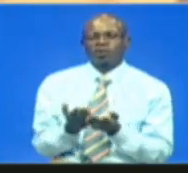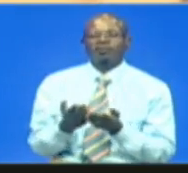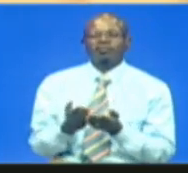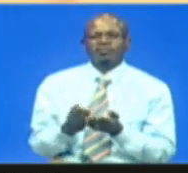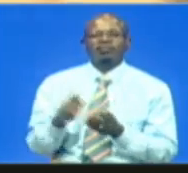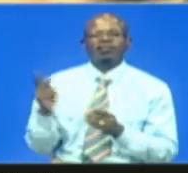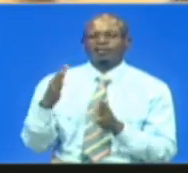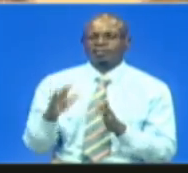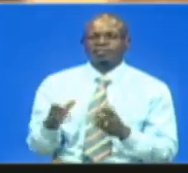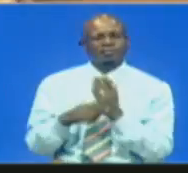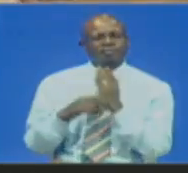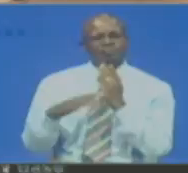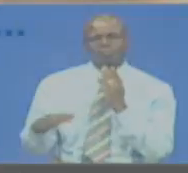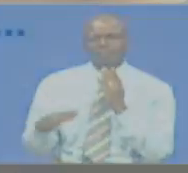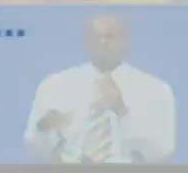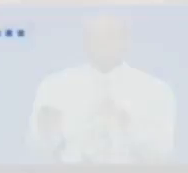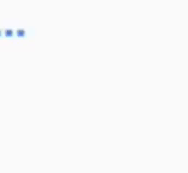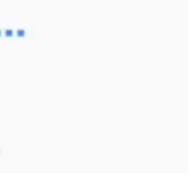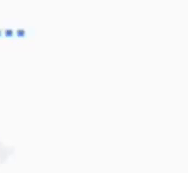for the London Marathon are back.